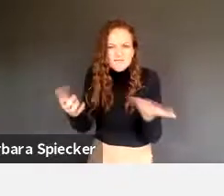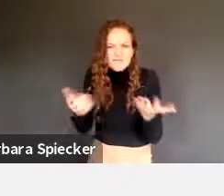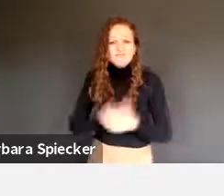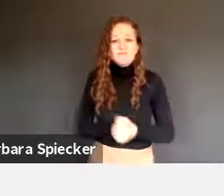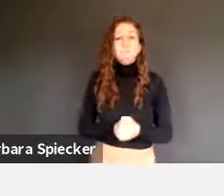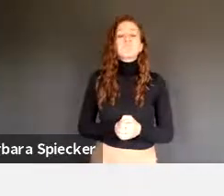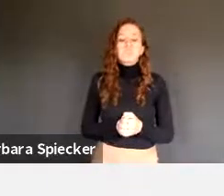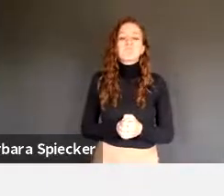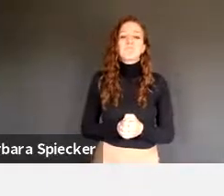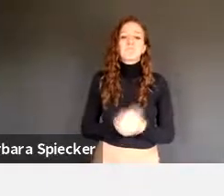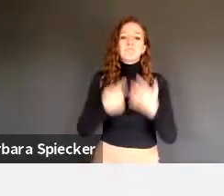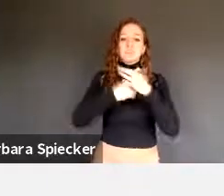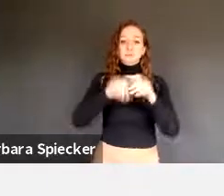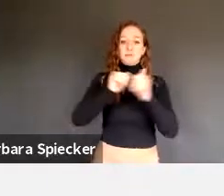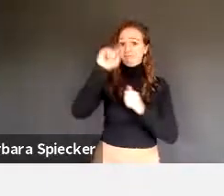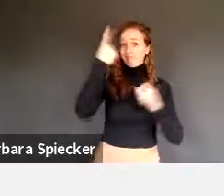versus adult kelps?